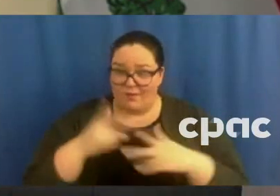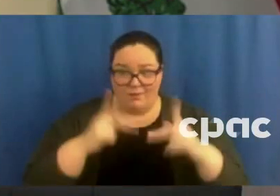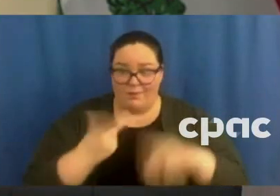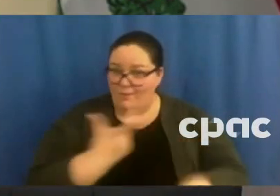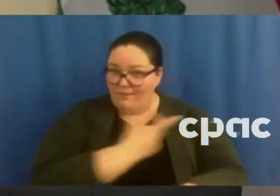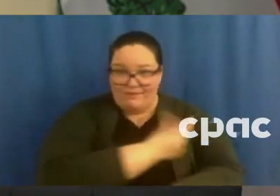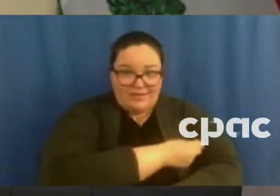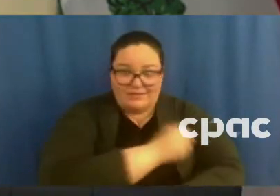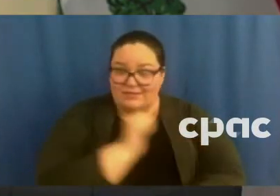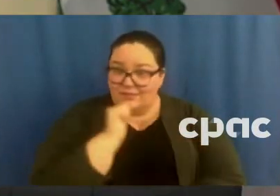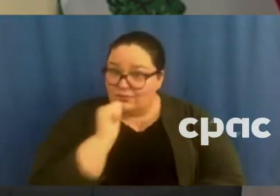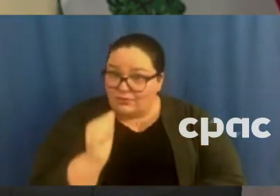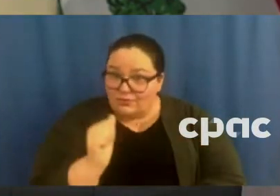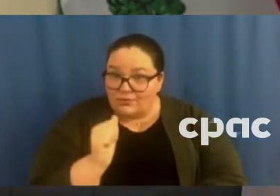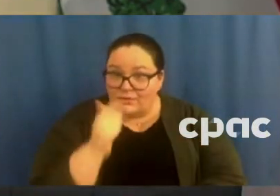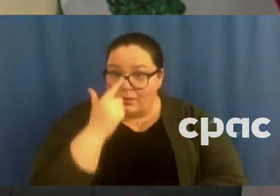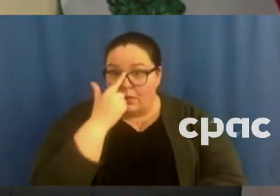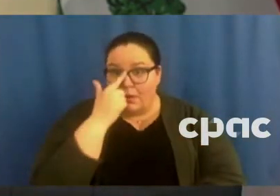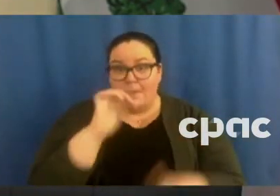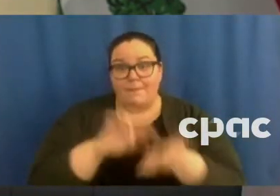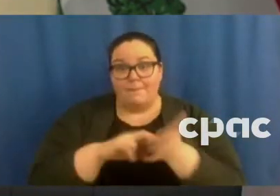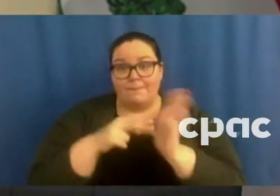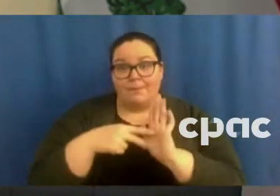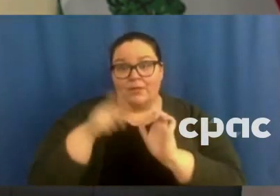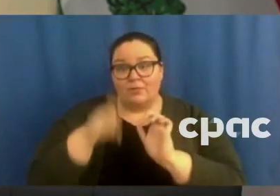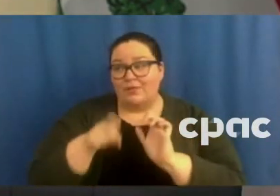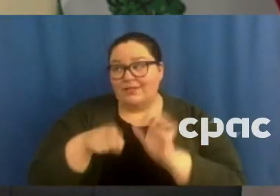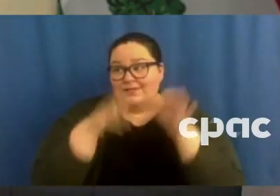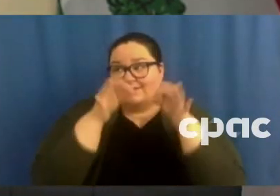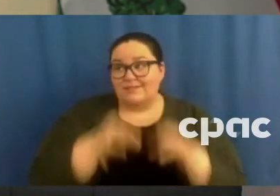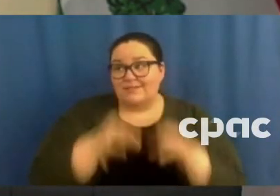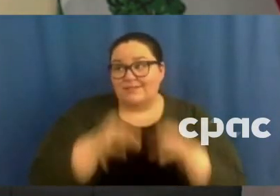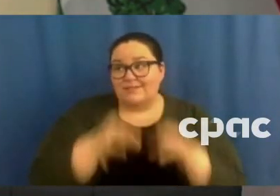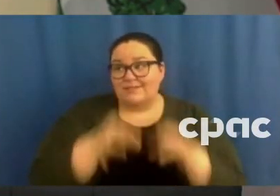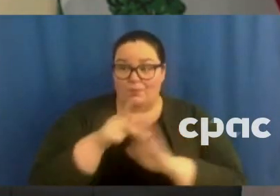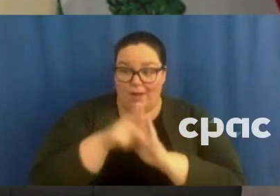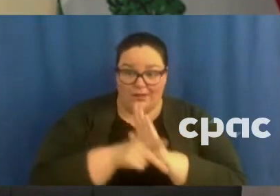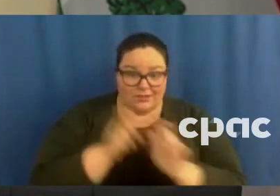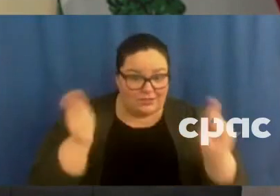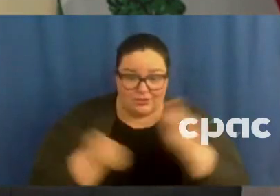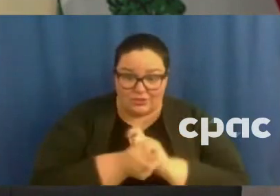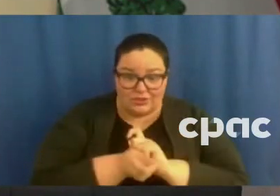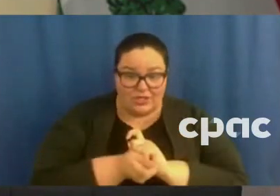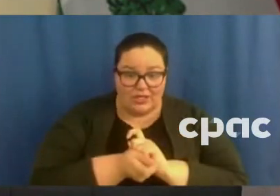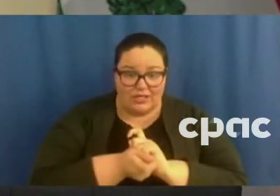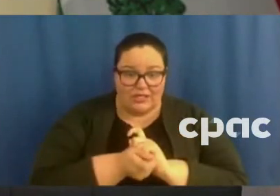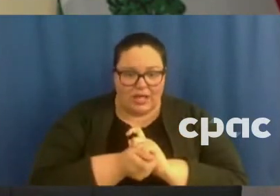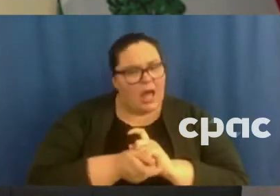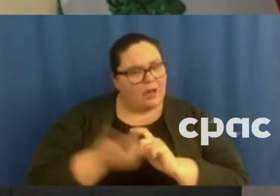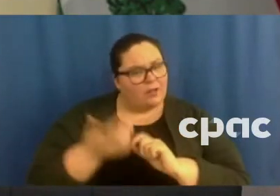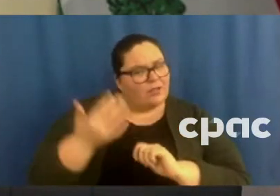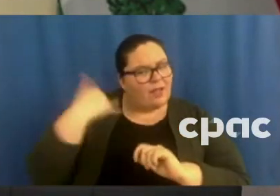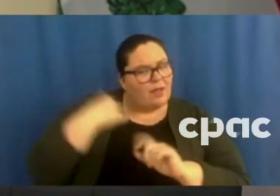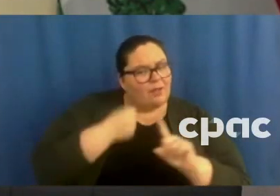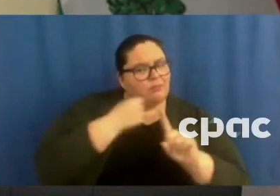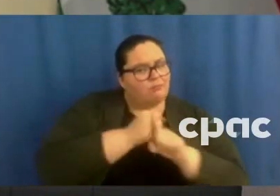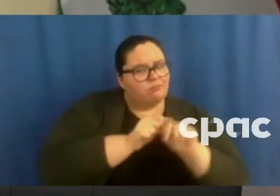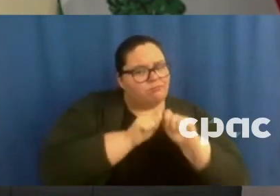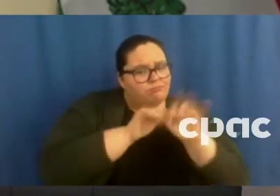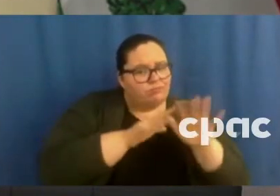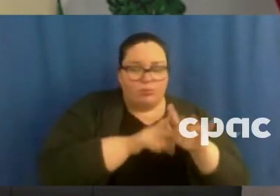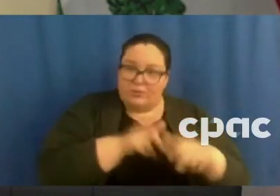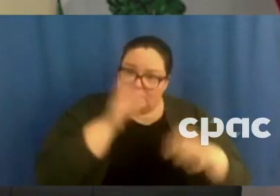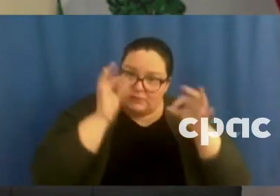these decisions such as this because, when we've had some hiccups like this in the past, we've gone hard, we've